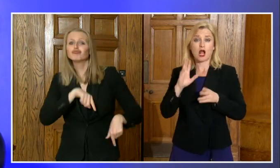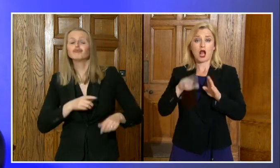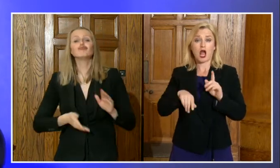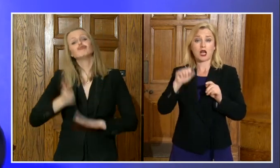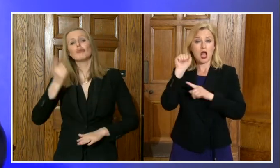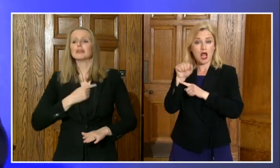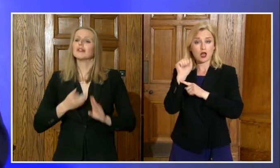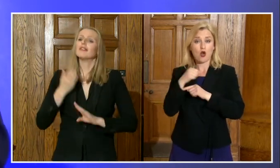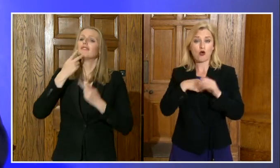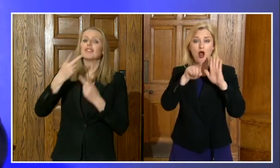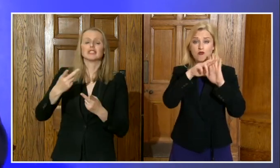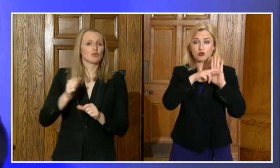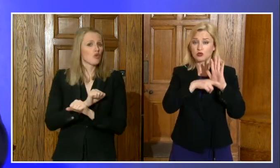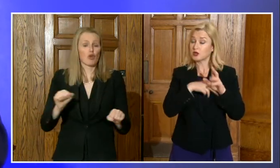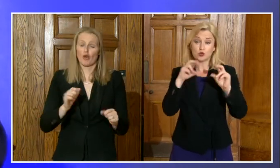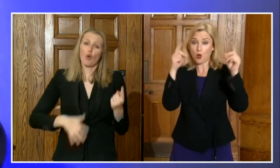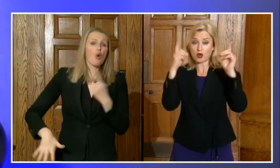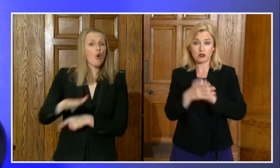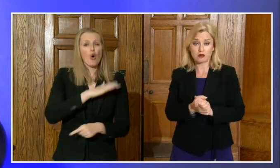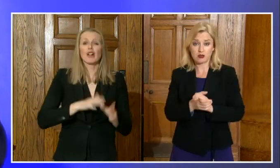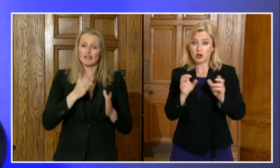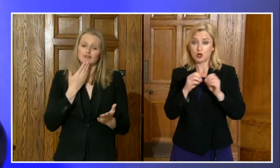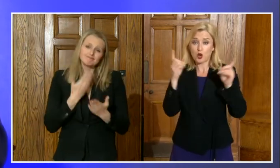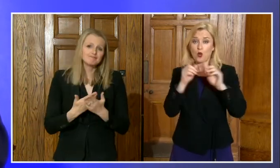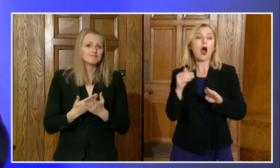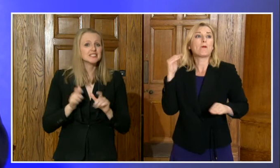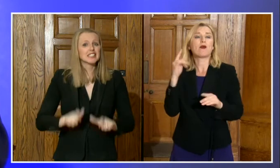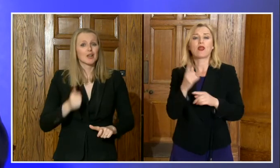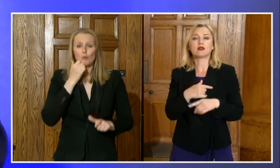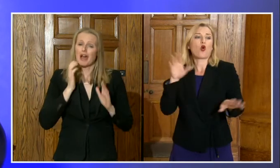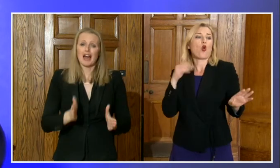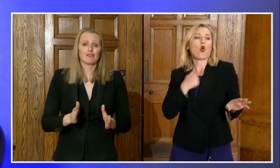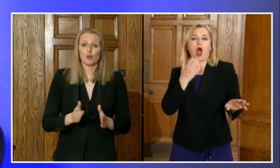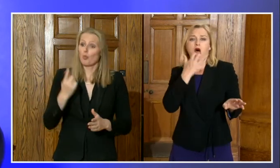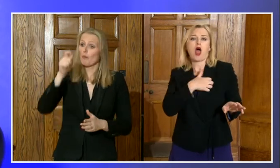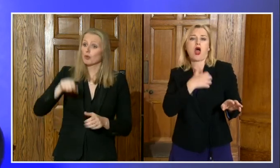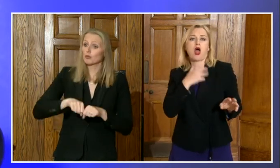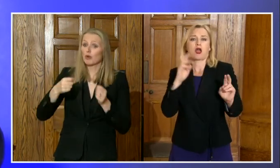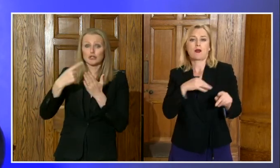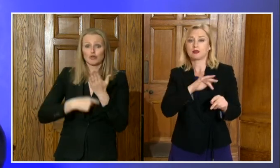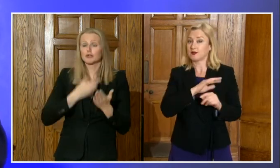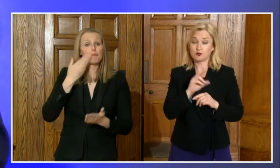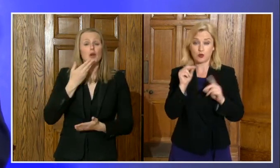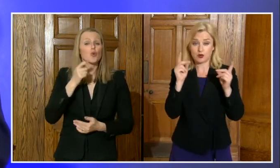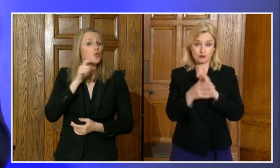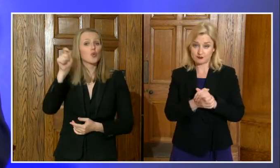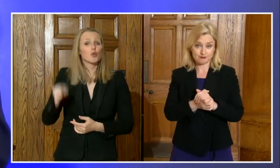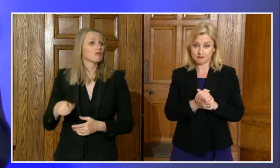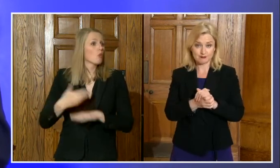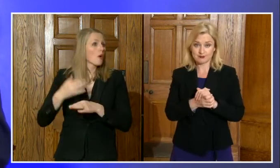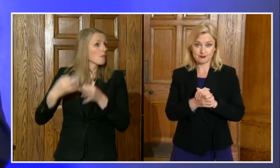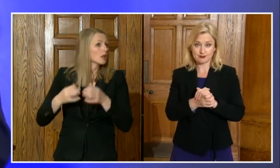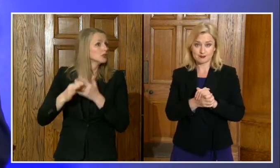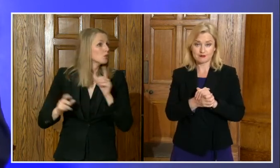rules and regulations as to how we combat COVID-19 in Northern Ireland. And I know Mike, as a man